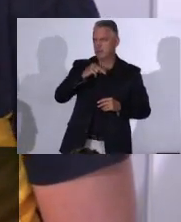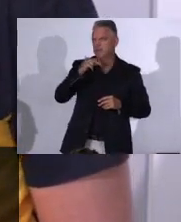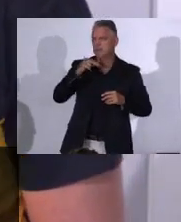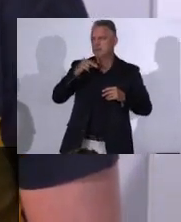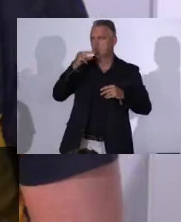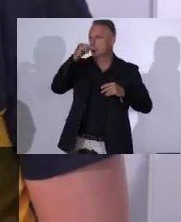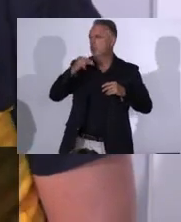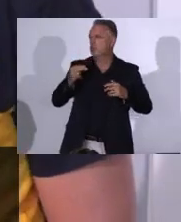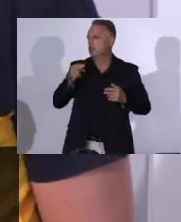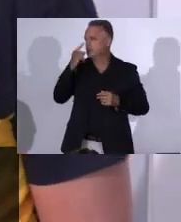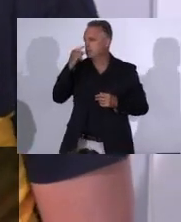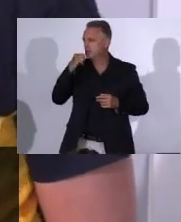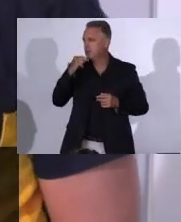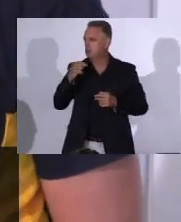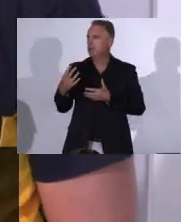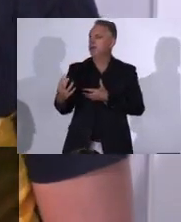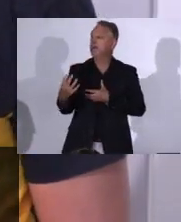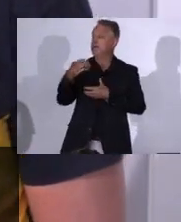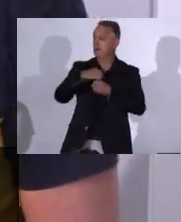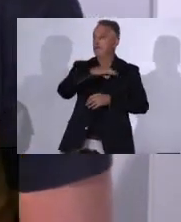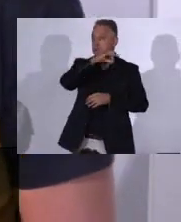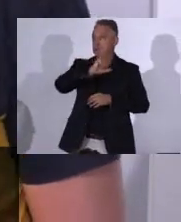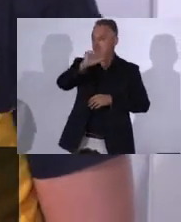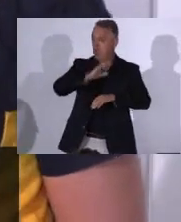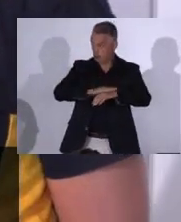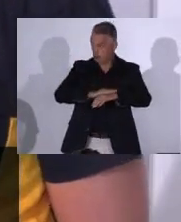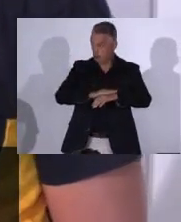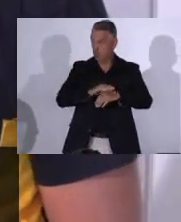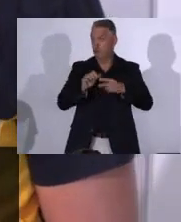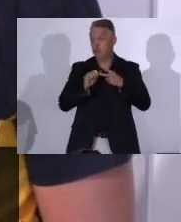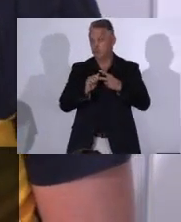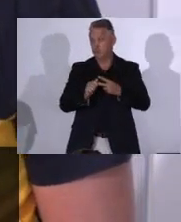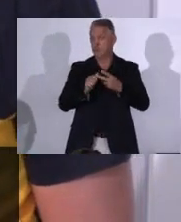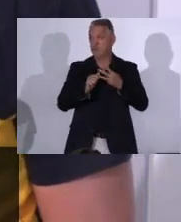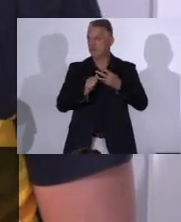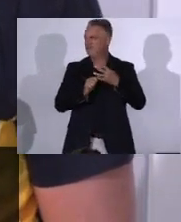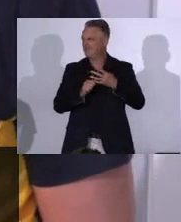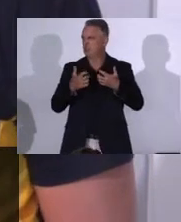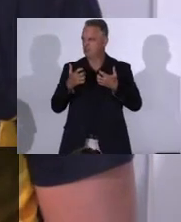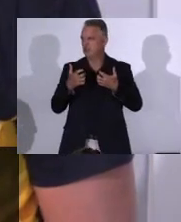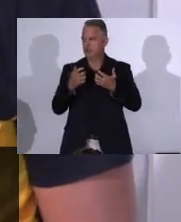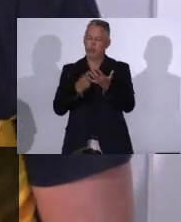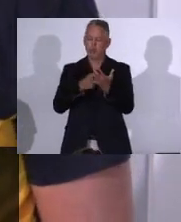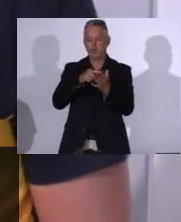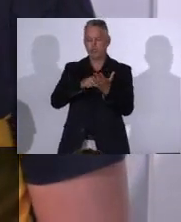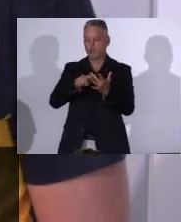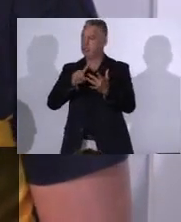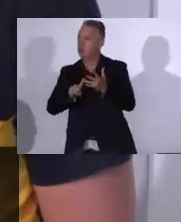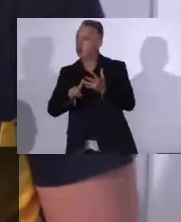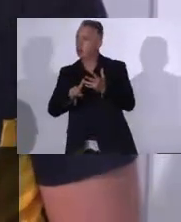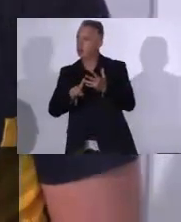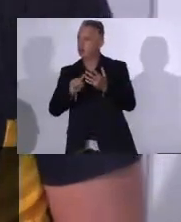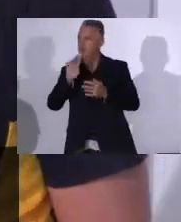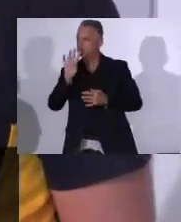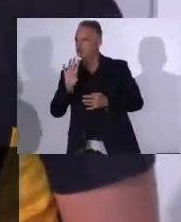players who are working through CEDA who come down and volunteer their time as well. And so the ratio for support in that program is